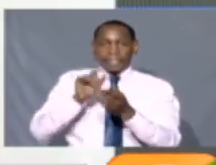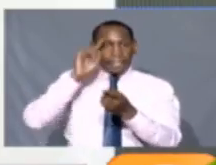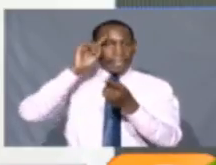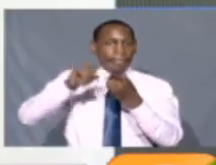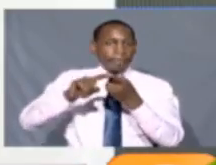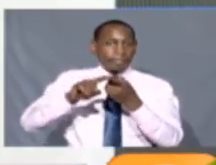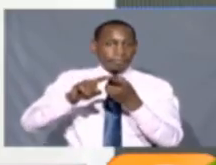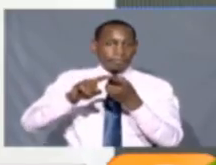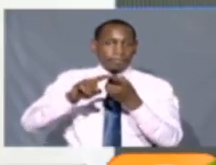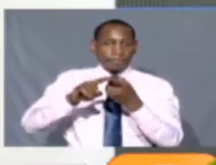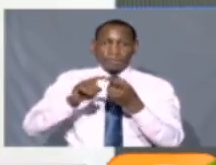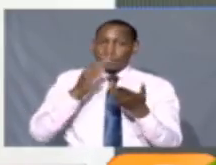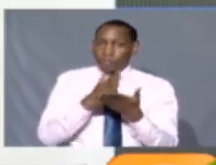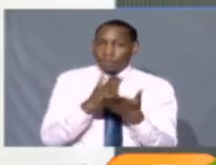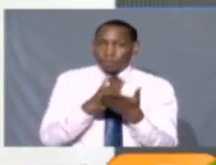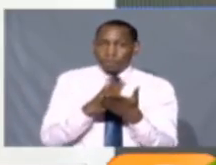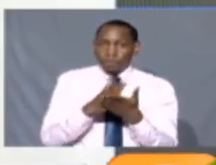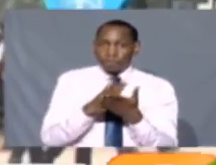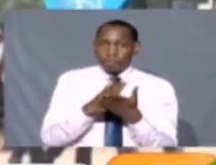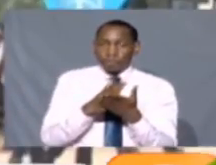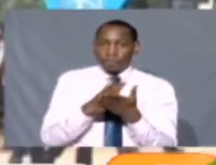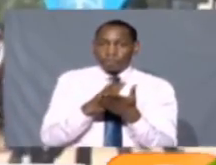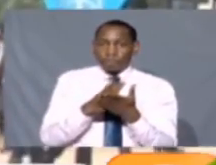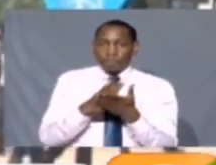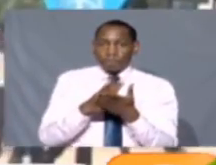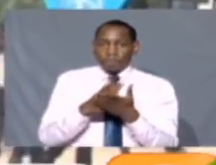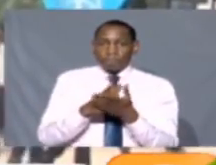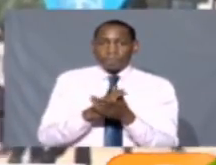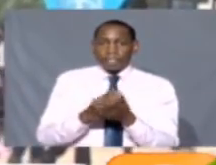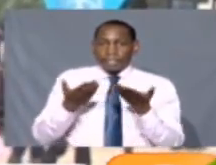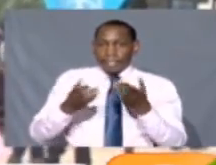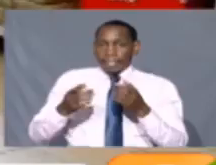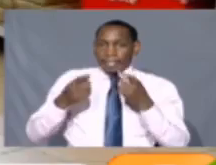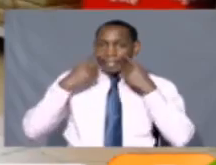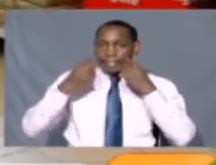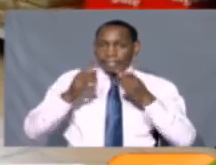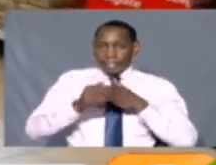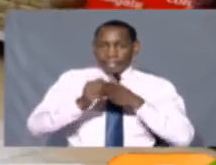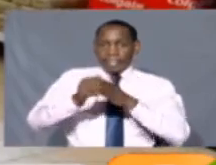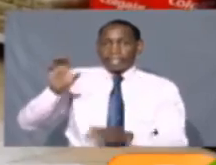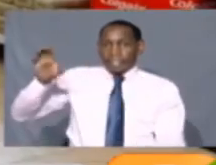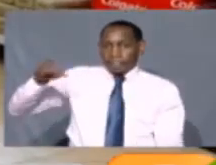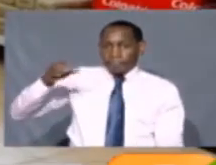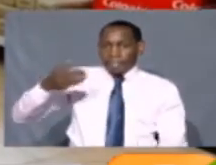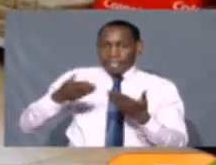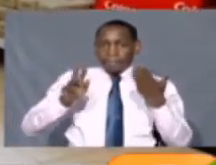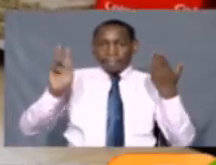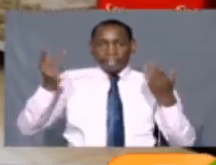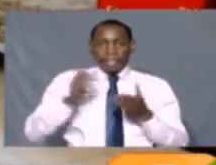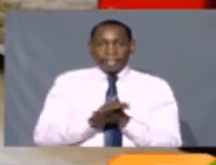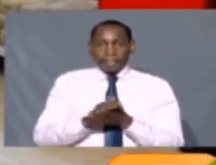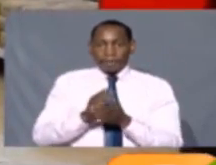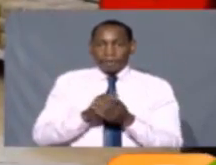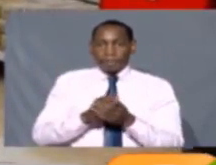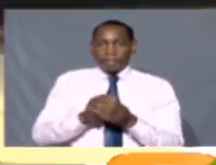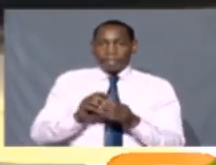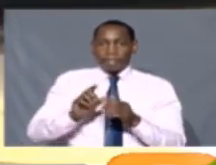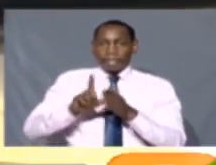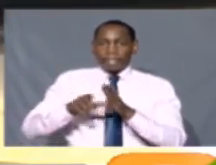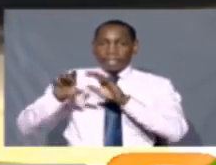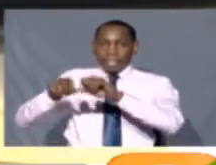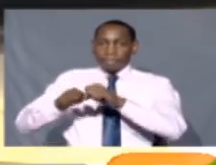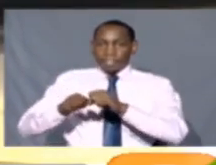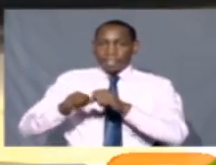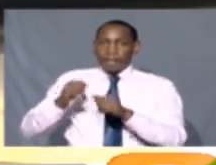aspiring to really be companies of the future. Currently, Tuskys is the leading retail store in Kenya, having taken over the slot from